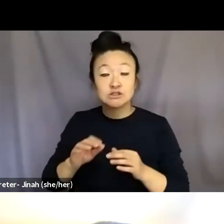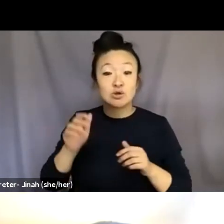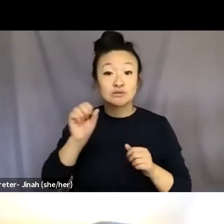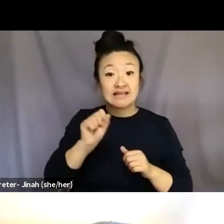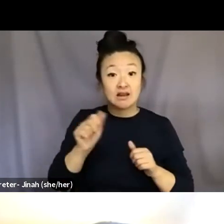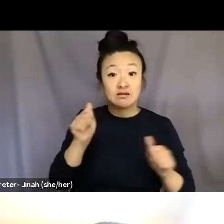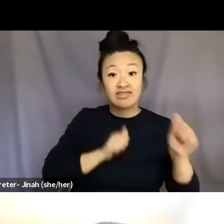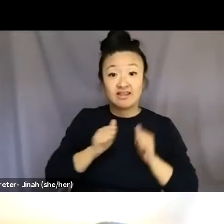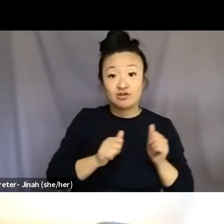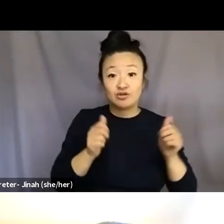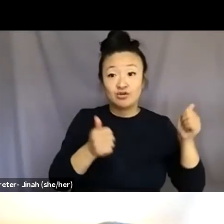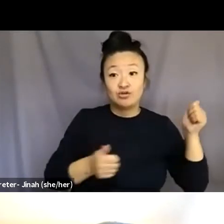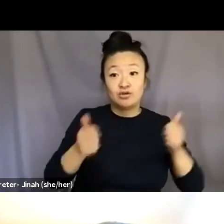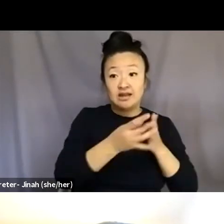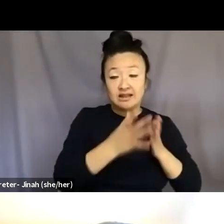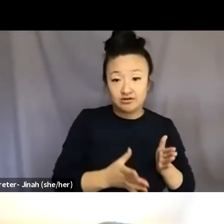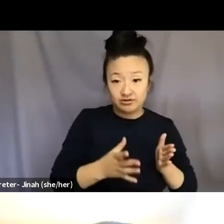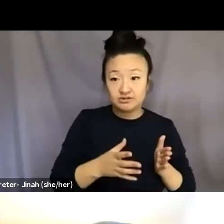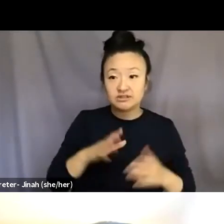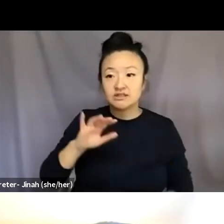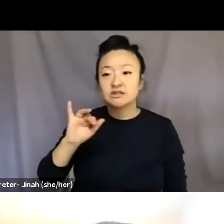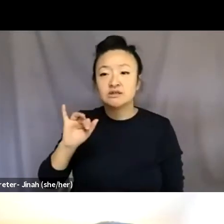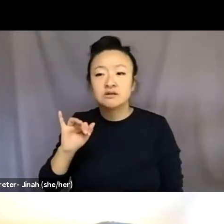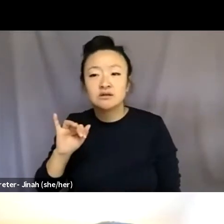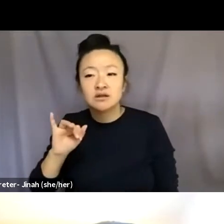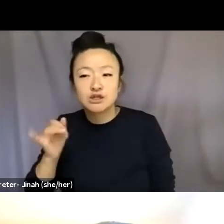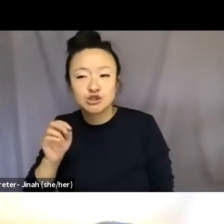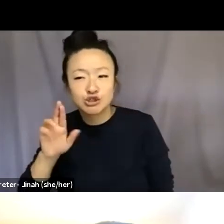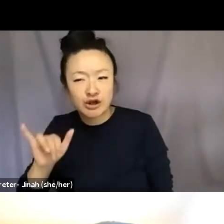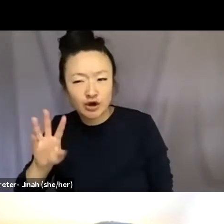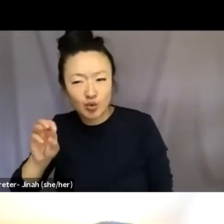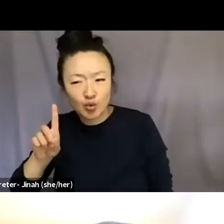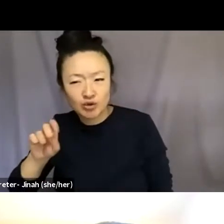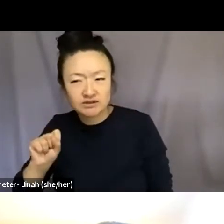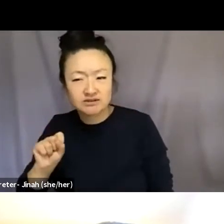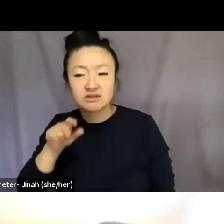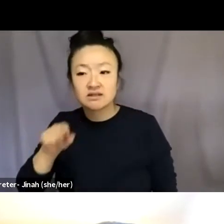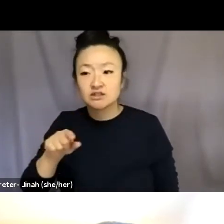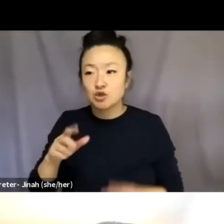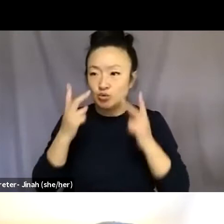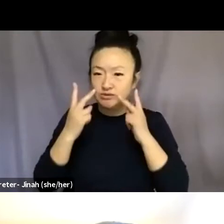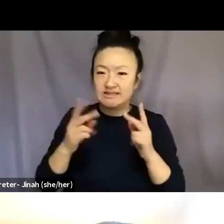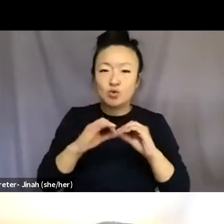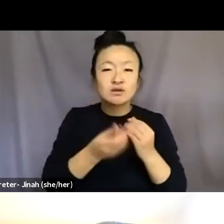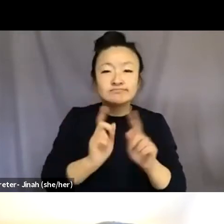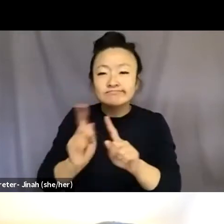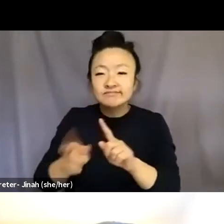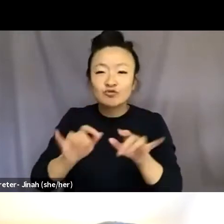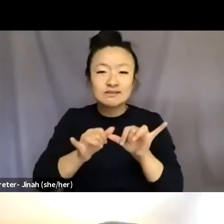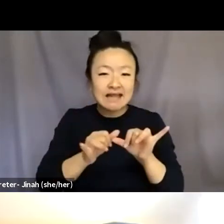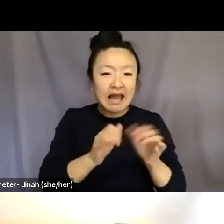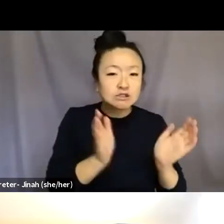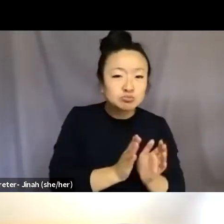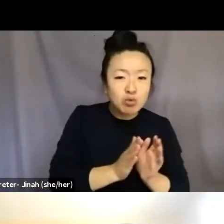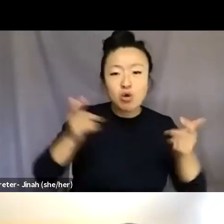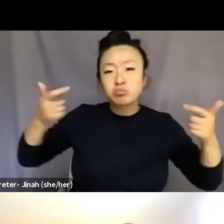around equity led by J. O'Leary Woods, which is just amazing to see organizations of all sizes coming together to talk about